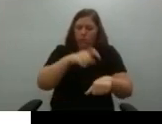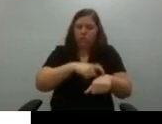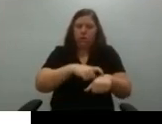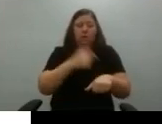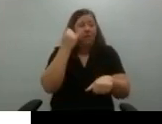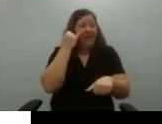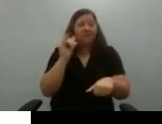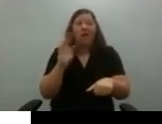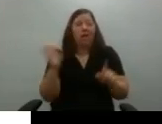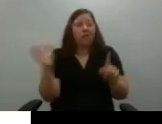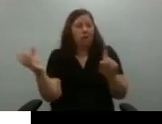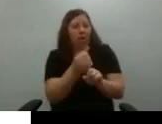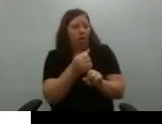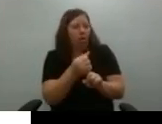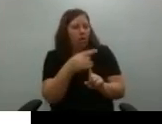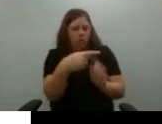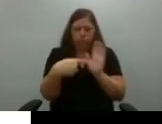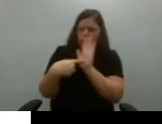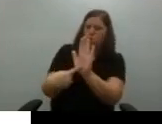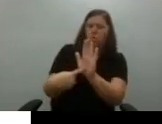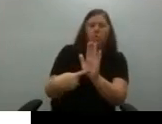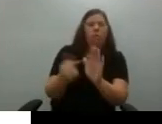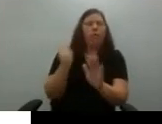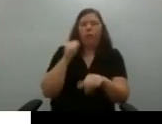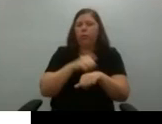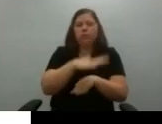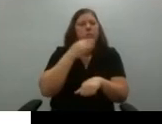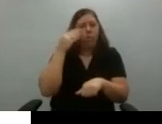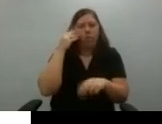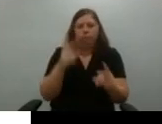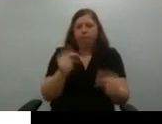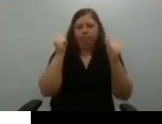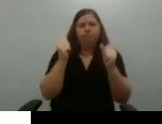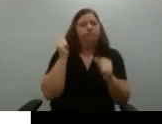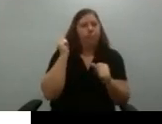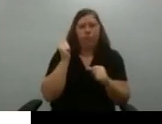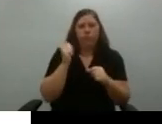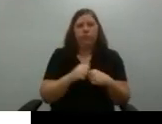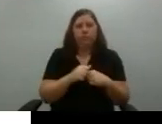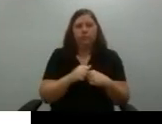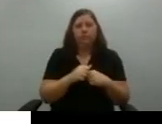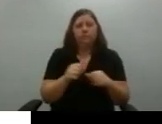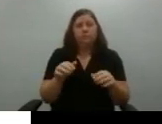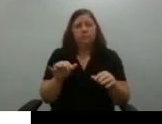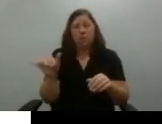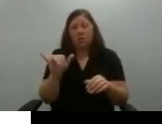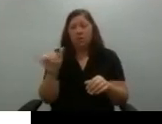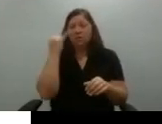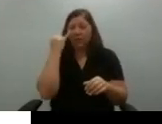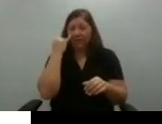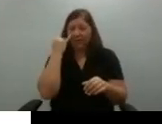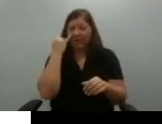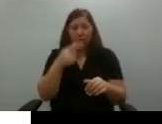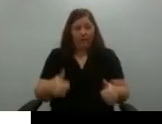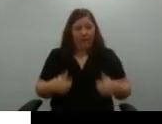that they don't put you into expedited removal proceedings. It's also a good idea to keep proof that